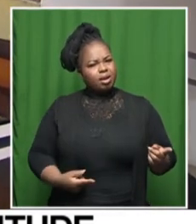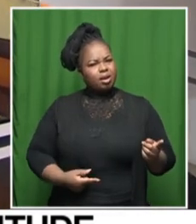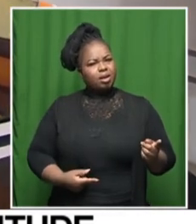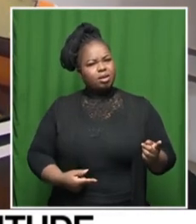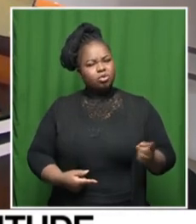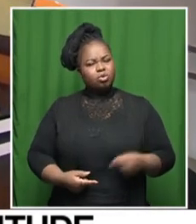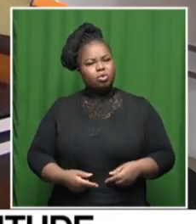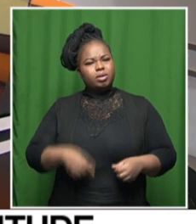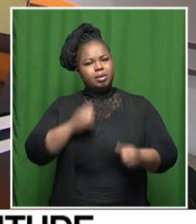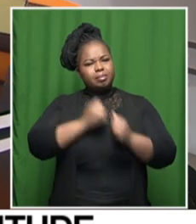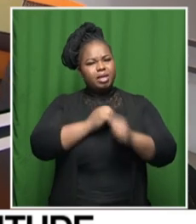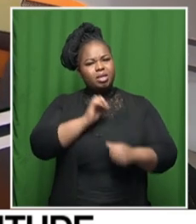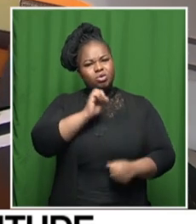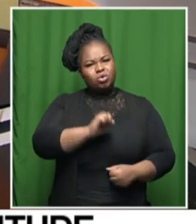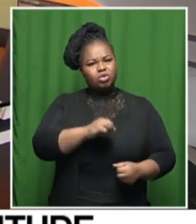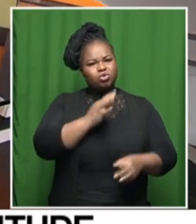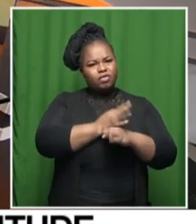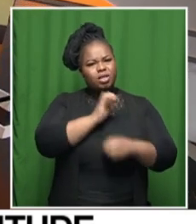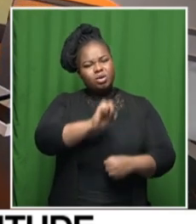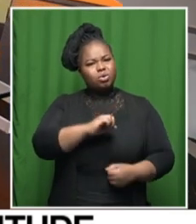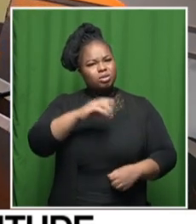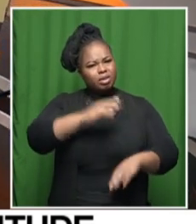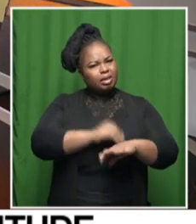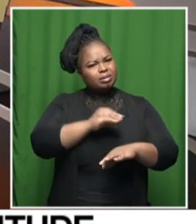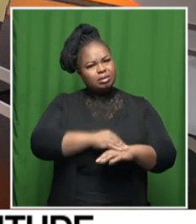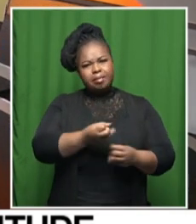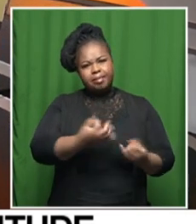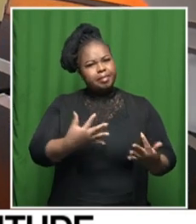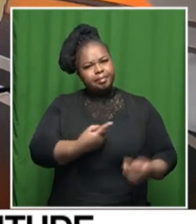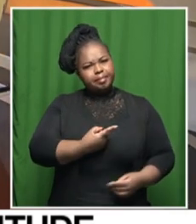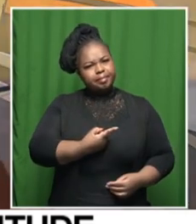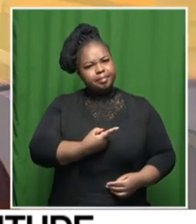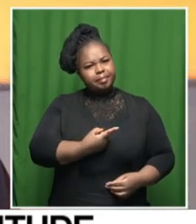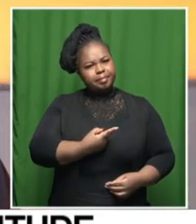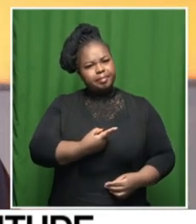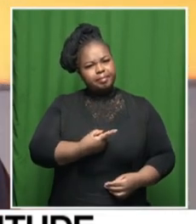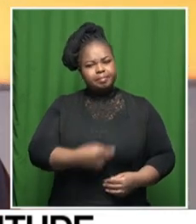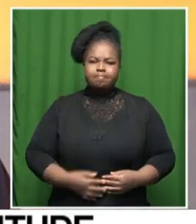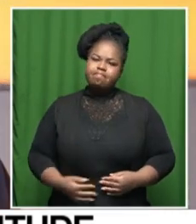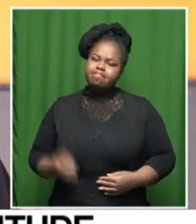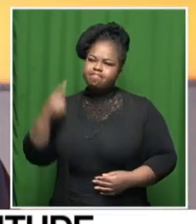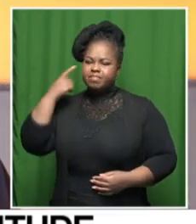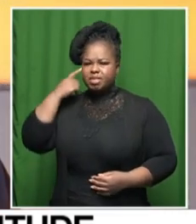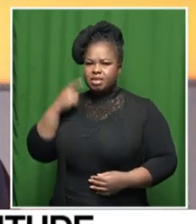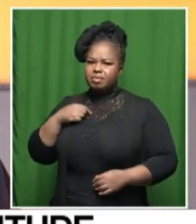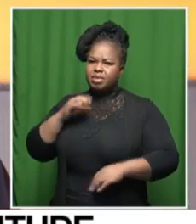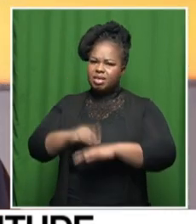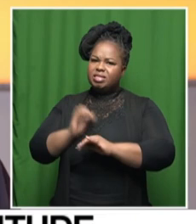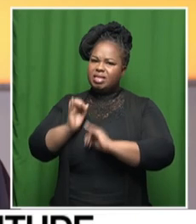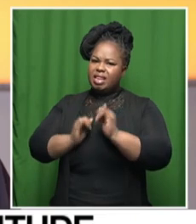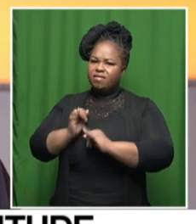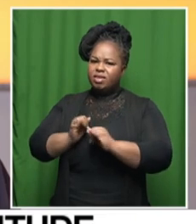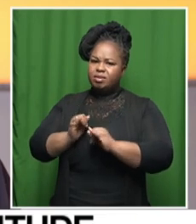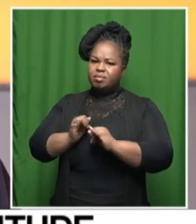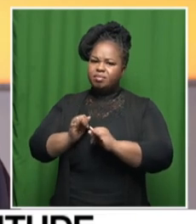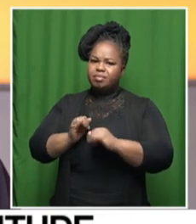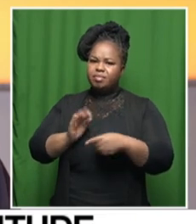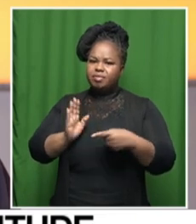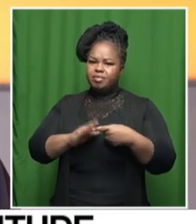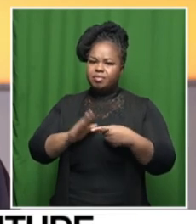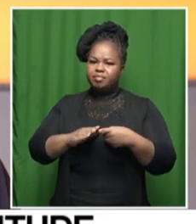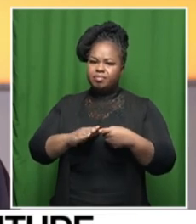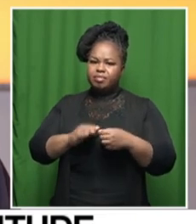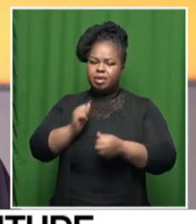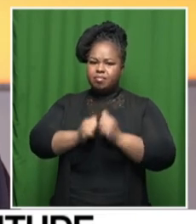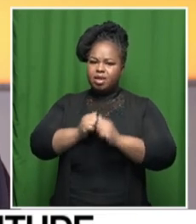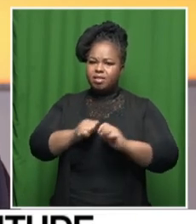you lose two of your brothers and then your dad? How old are you at that time? I think I was 11 when I lost